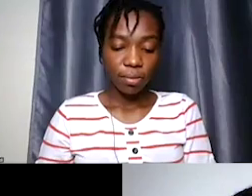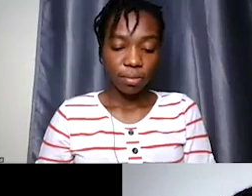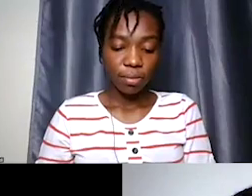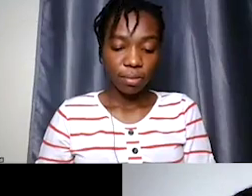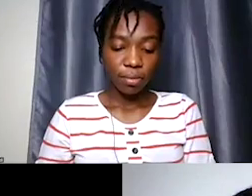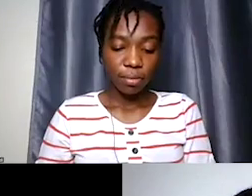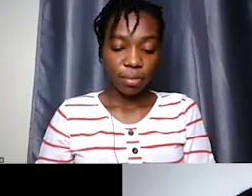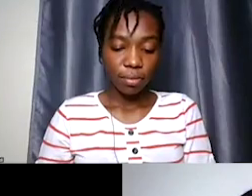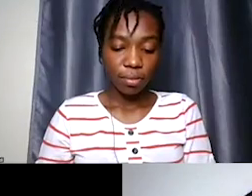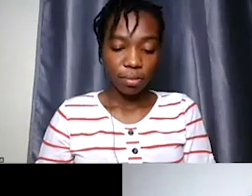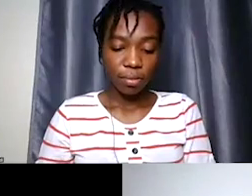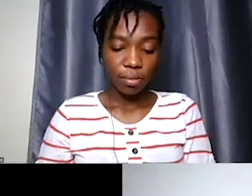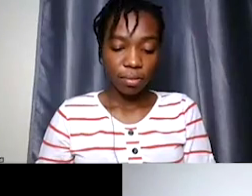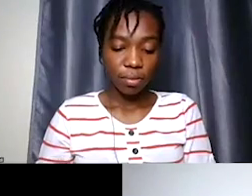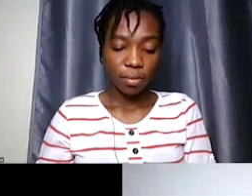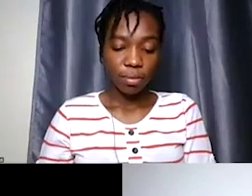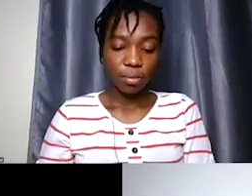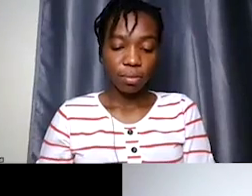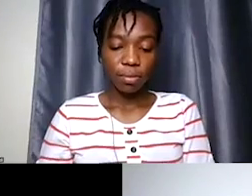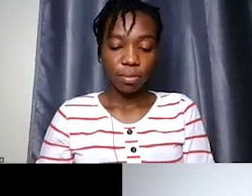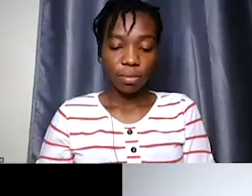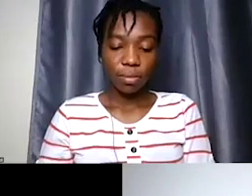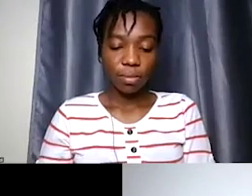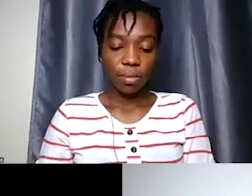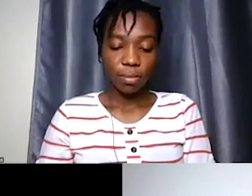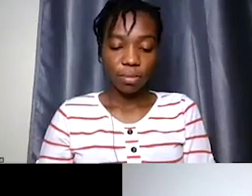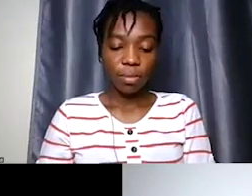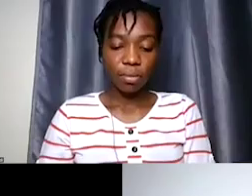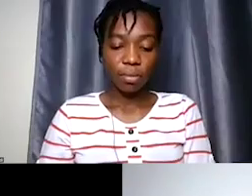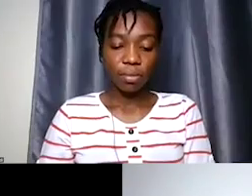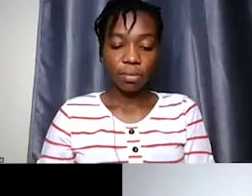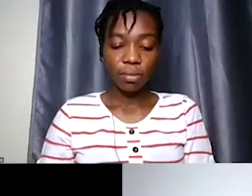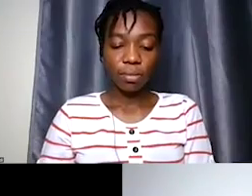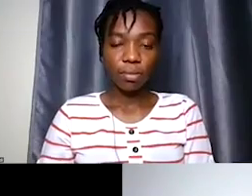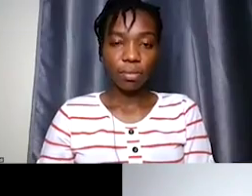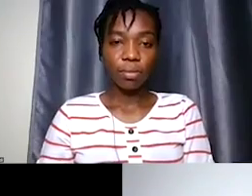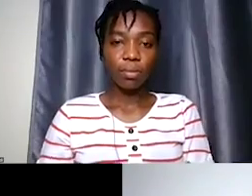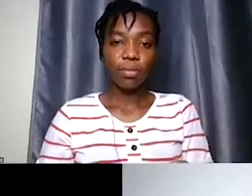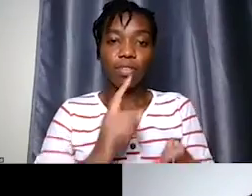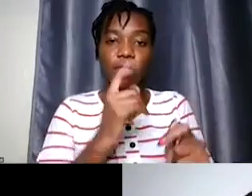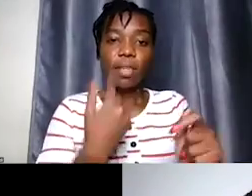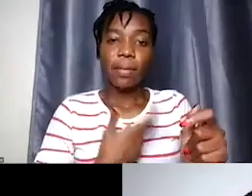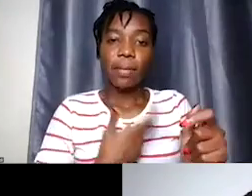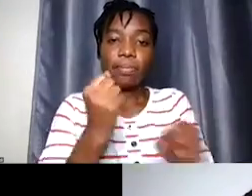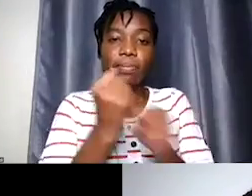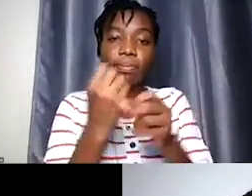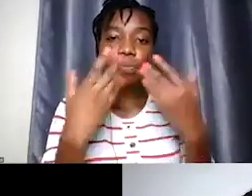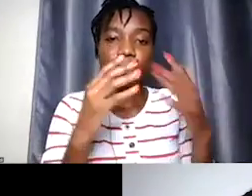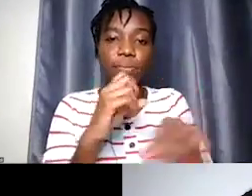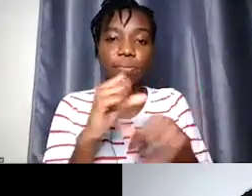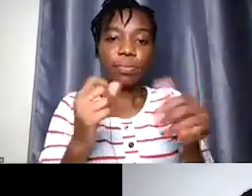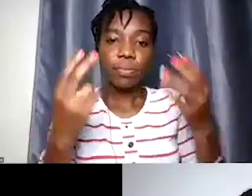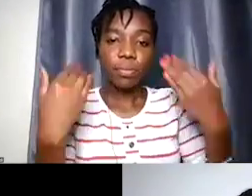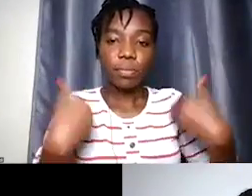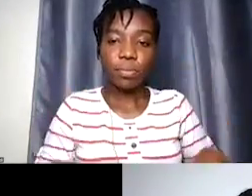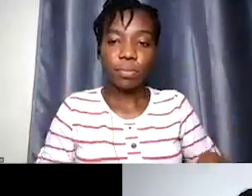Okay. We had also done a session on personality disorders. You can check out